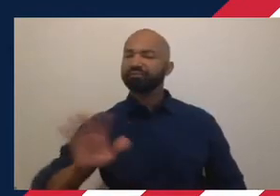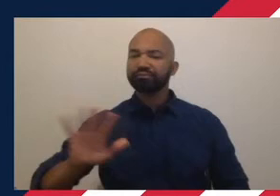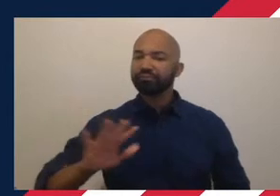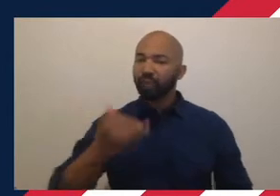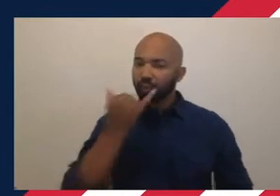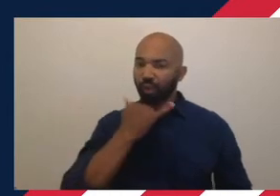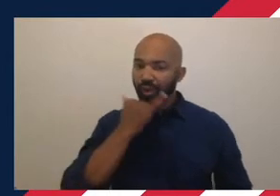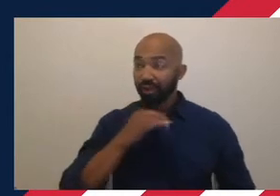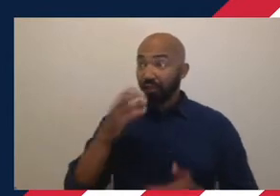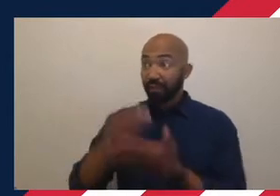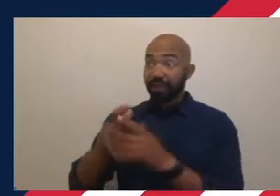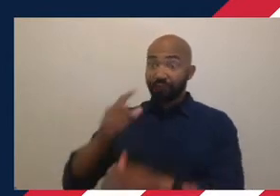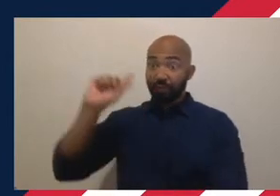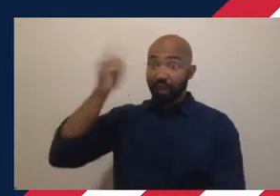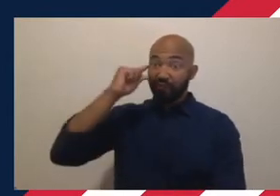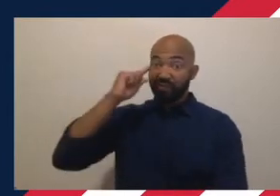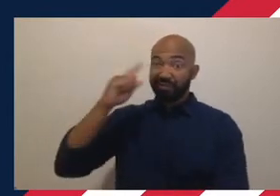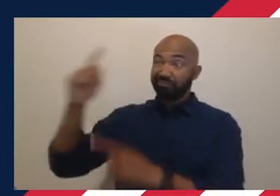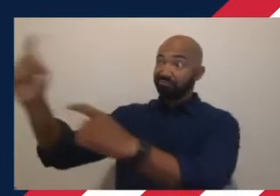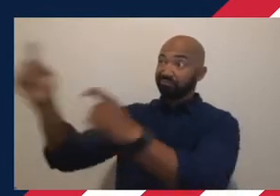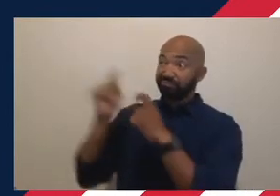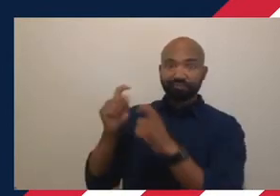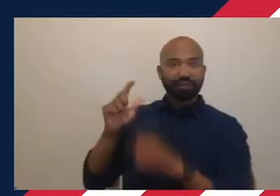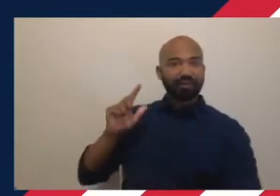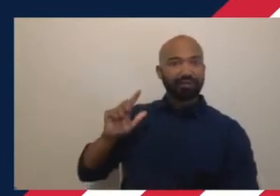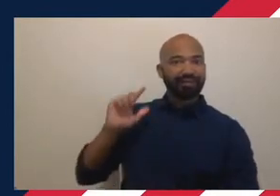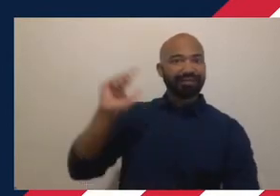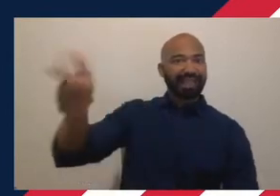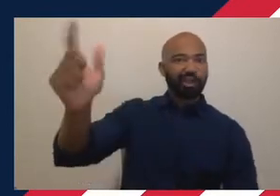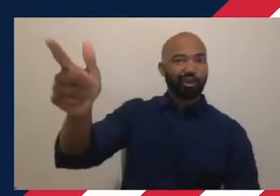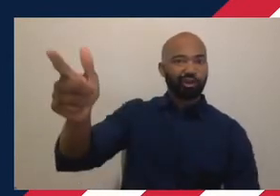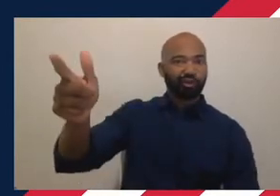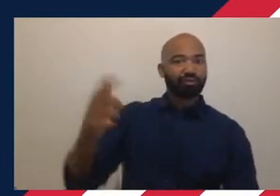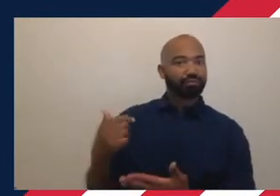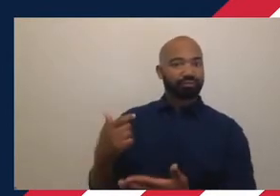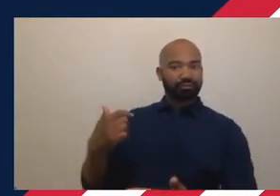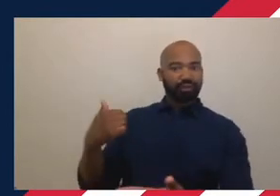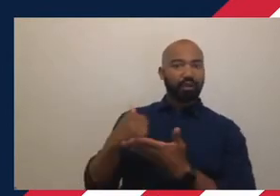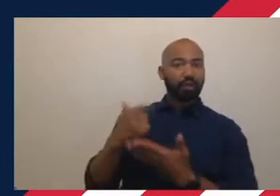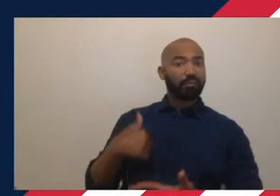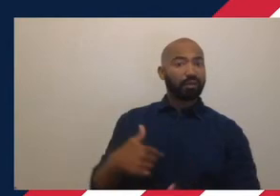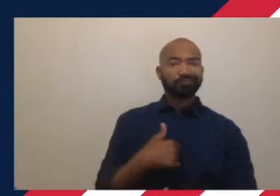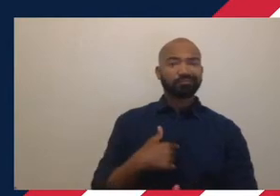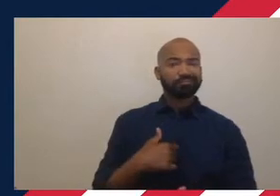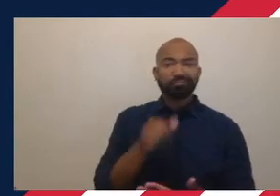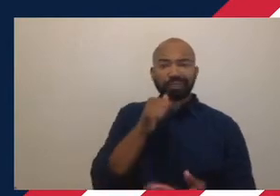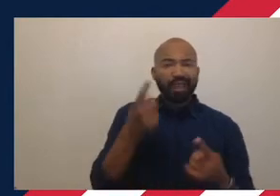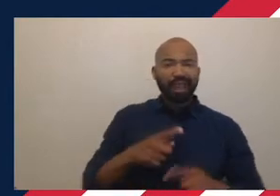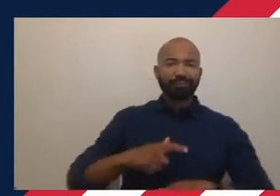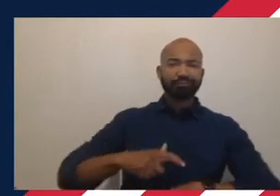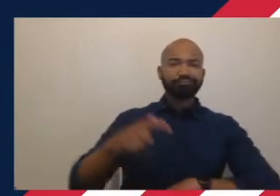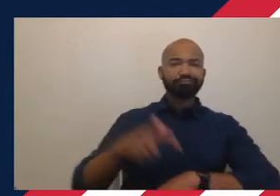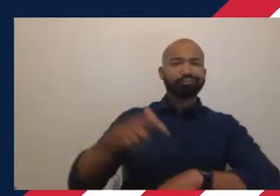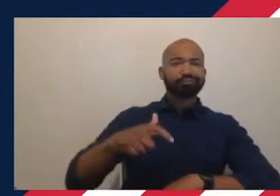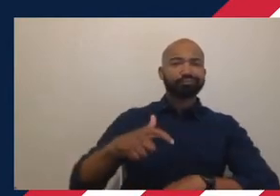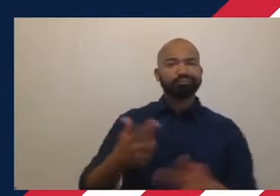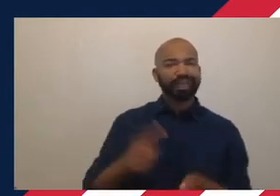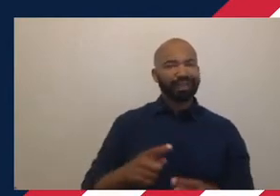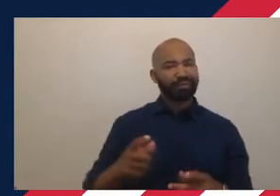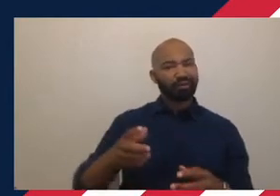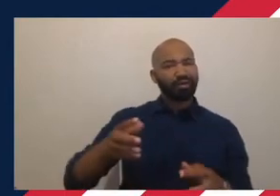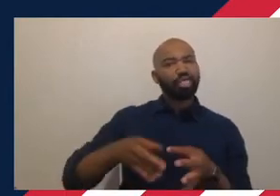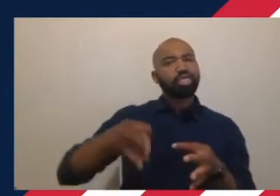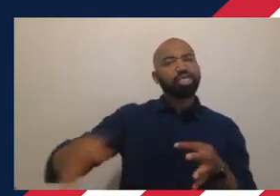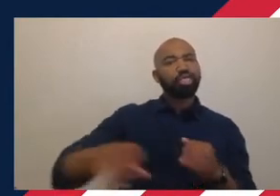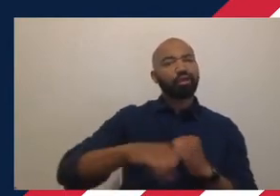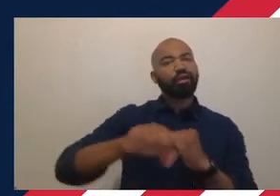later down the road to relieve us during this pandemic. So I want to